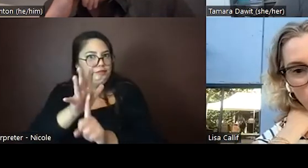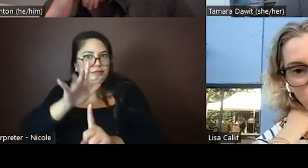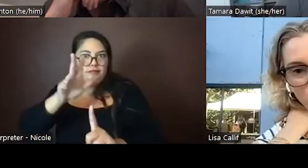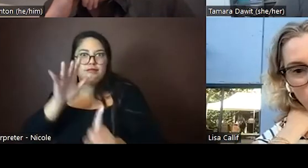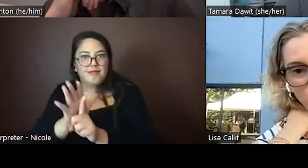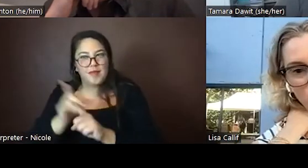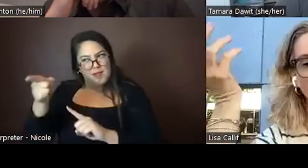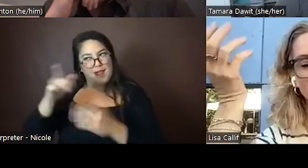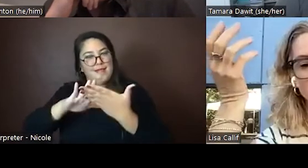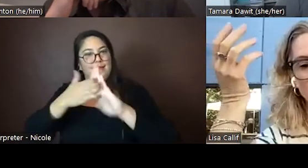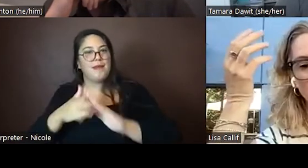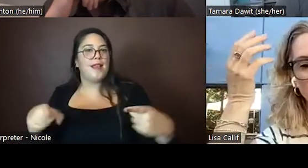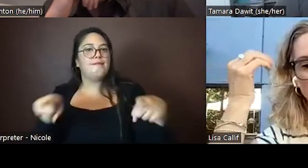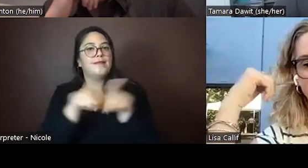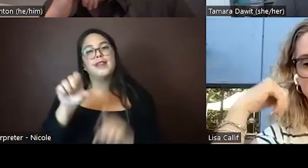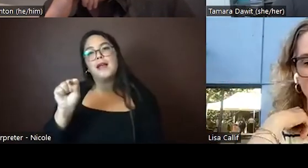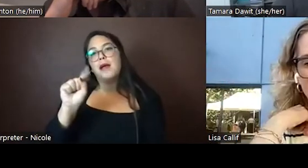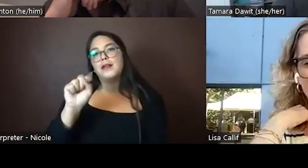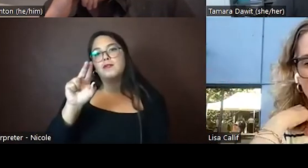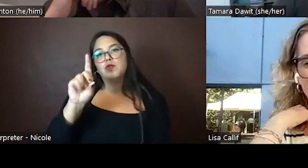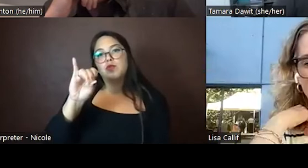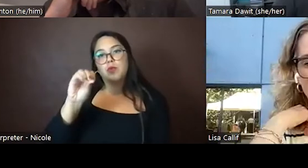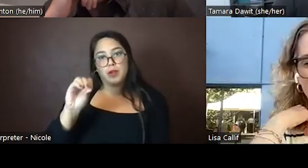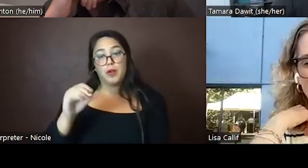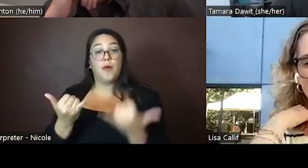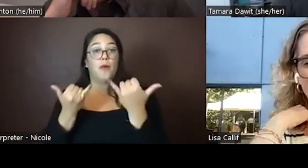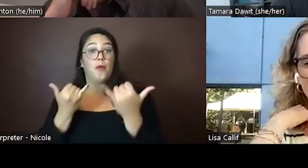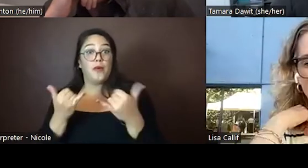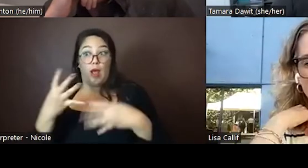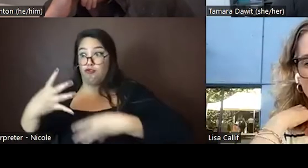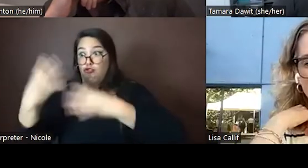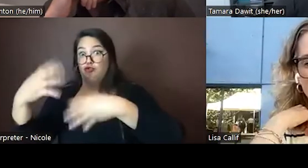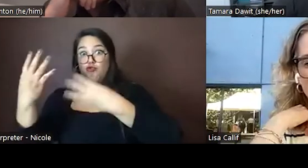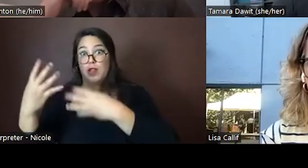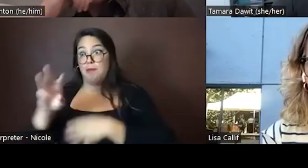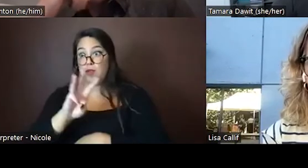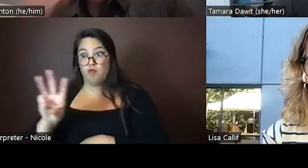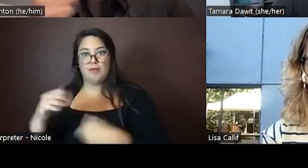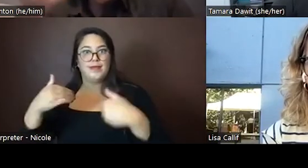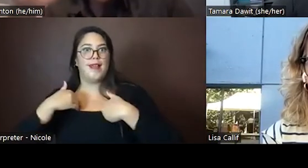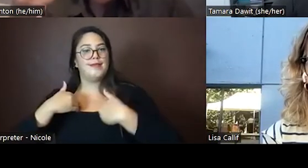final approval, where before it was more, sorry, I'm freezing. Can you guys hear me okay?